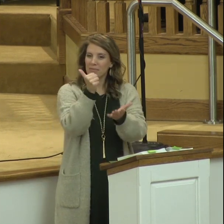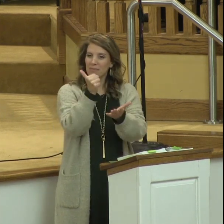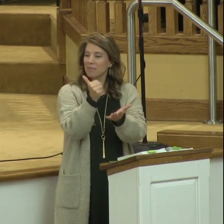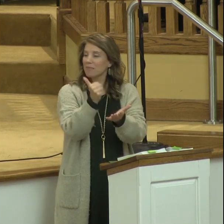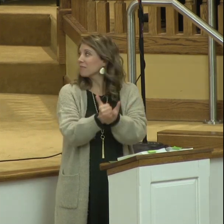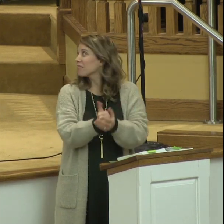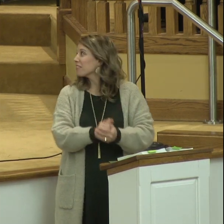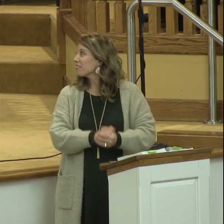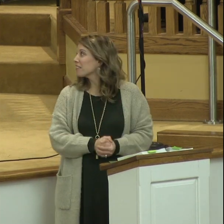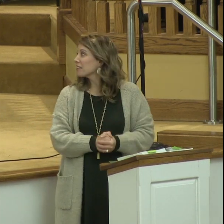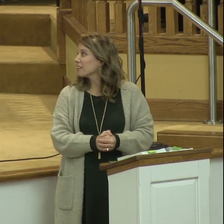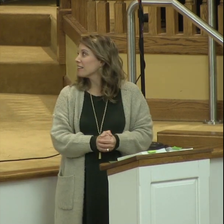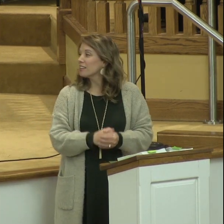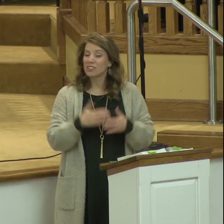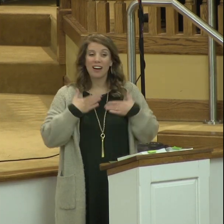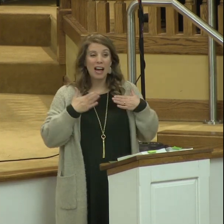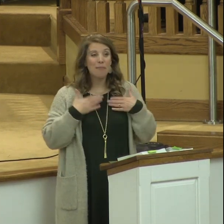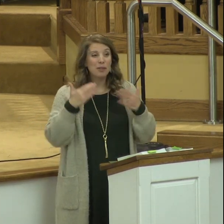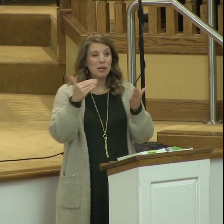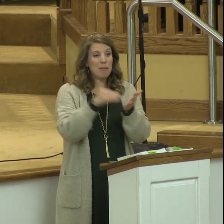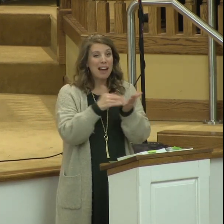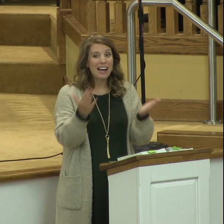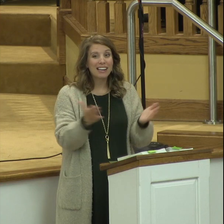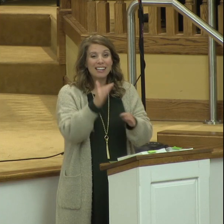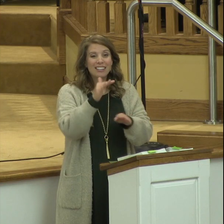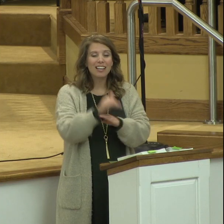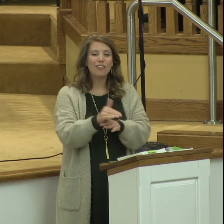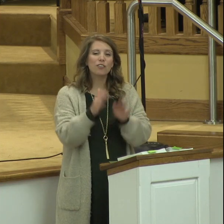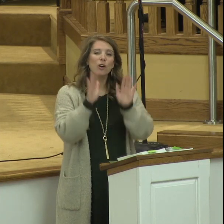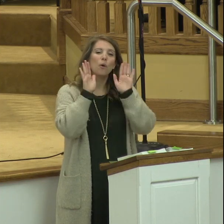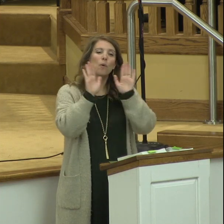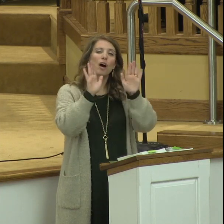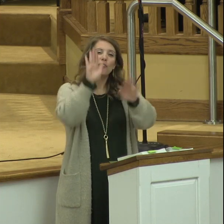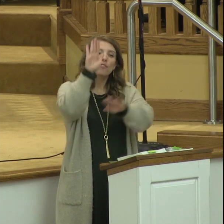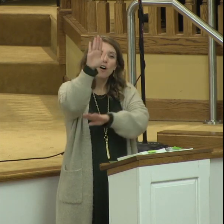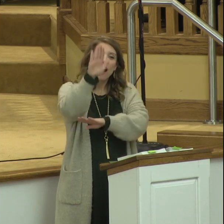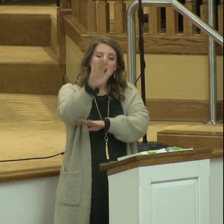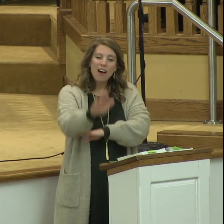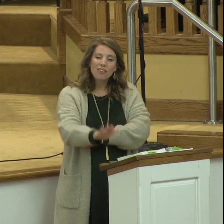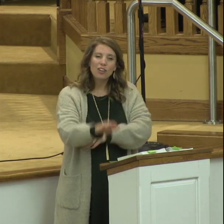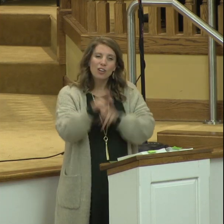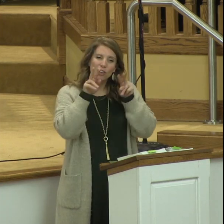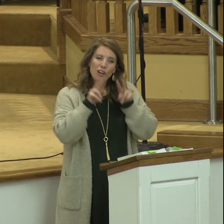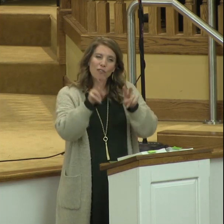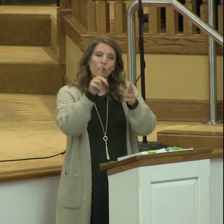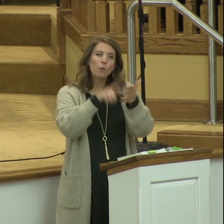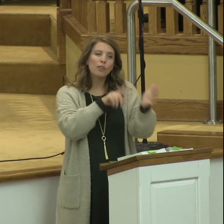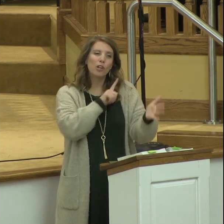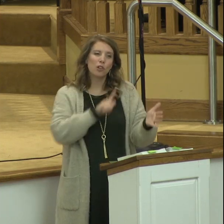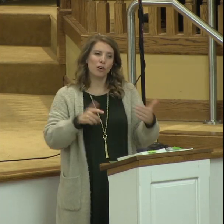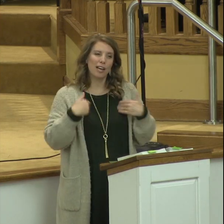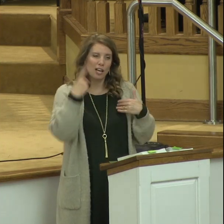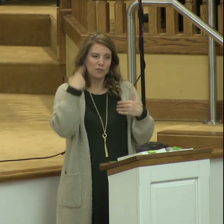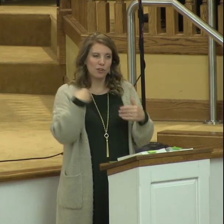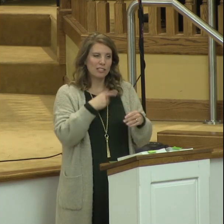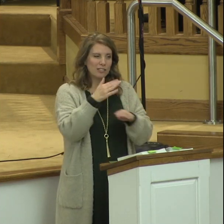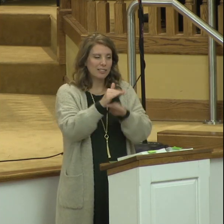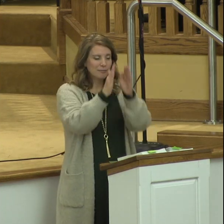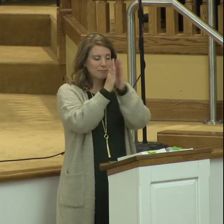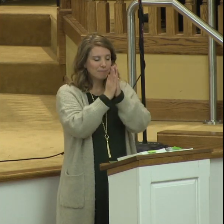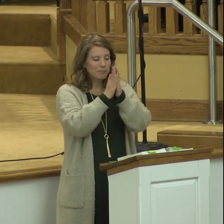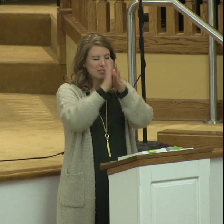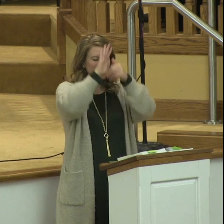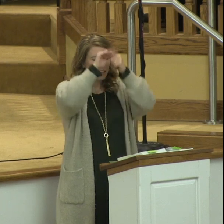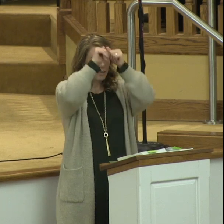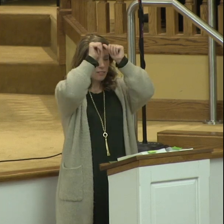Amen. I'm so glad you're back here this evening. Lord willing, you had a wonderful afternoon. Looking forward to what the Lord has for us tonight. Let's pray. Heavenly